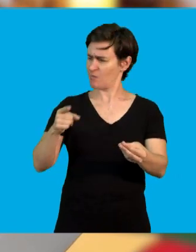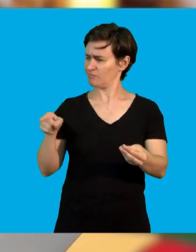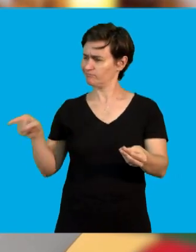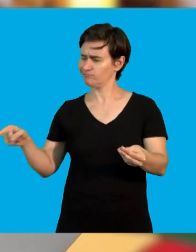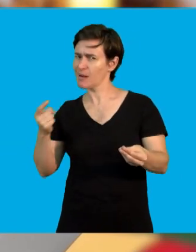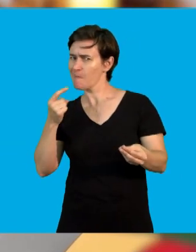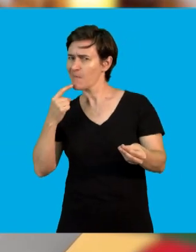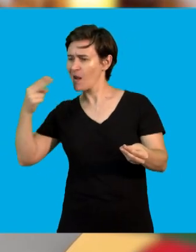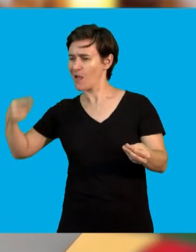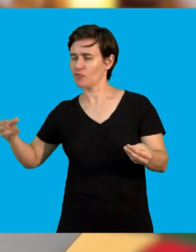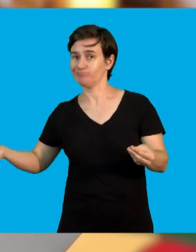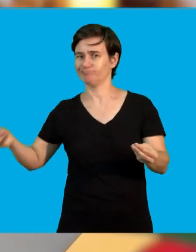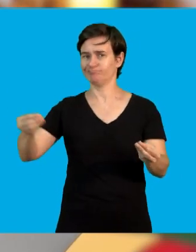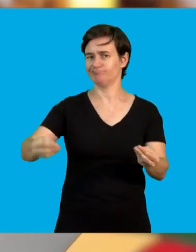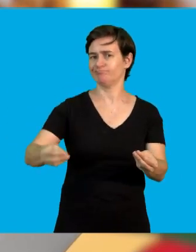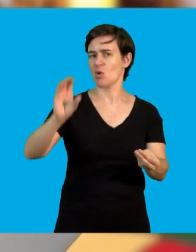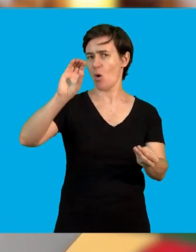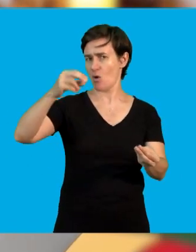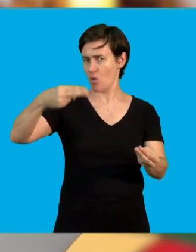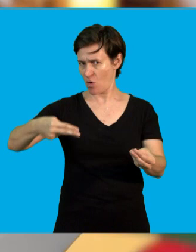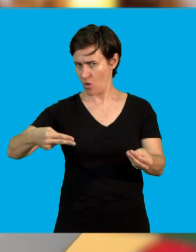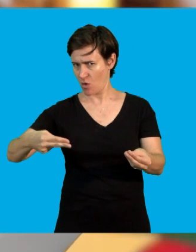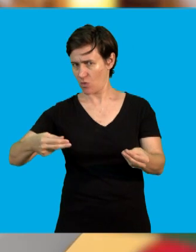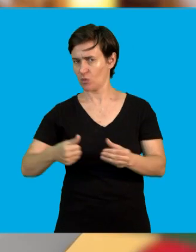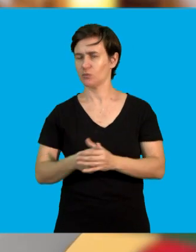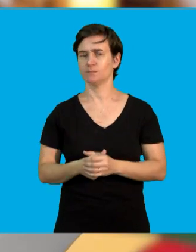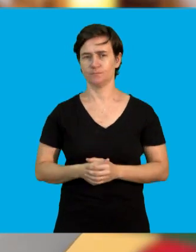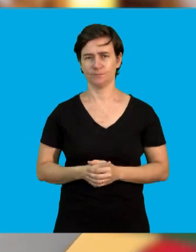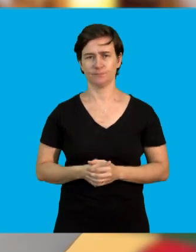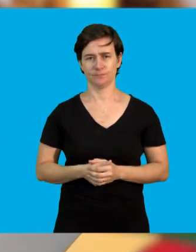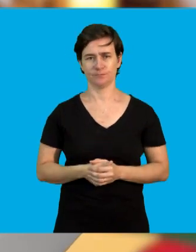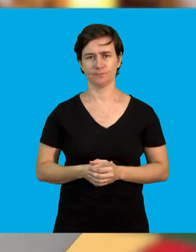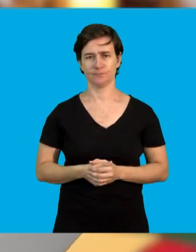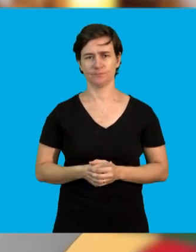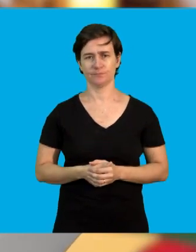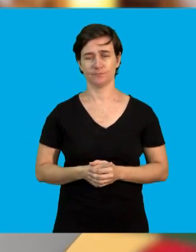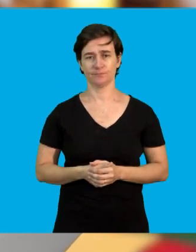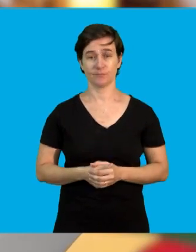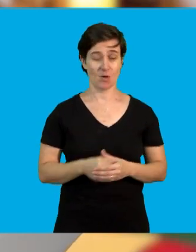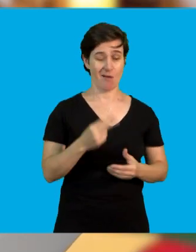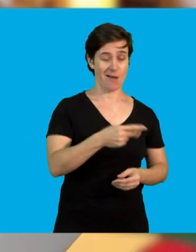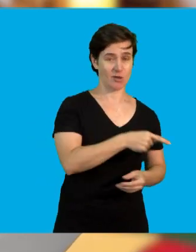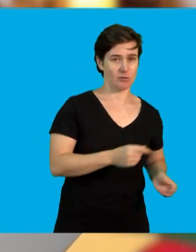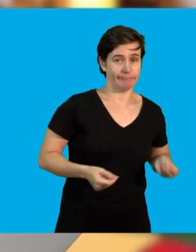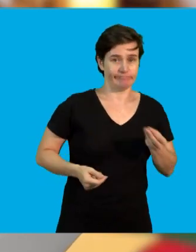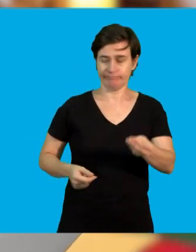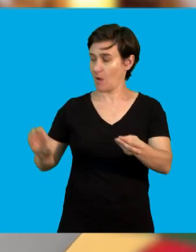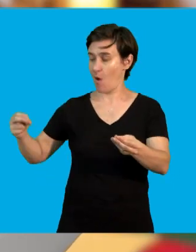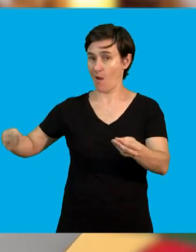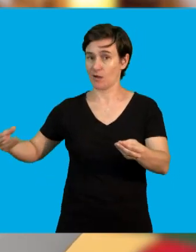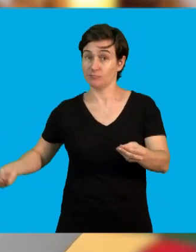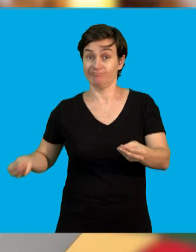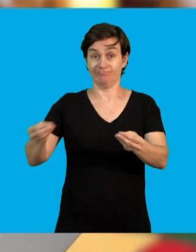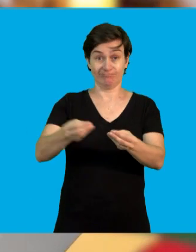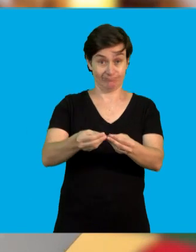happens when that metal hydroxide donates its hydroxide, being the OH. So the H from the acid and the